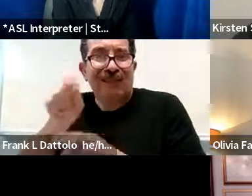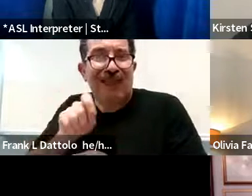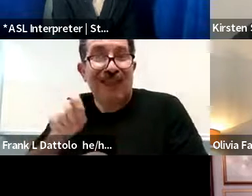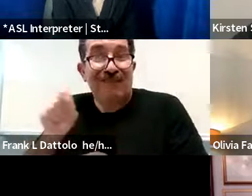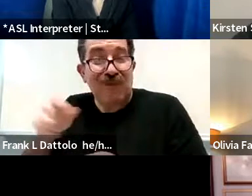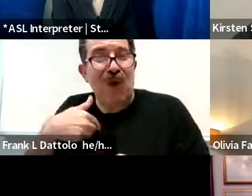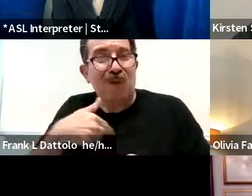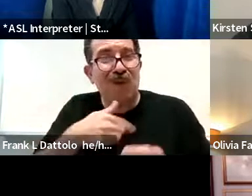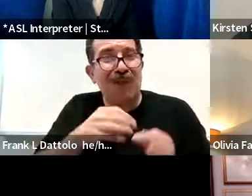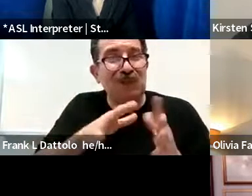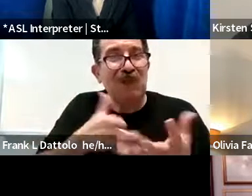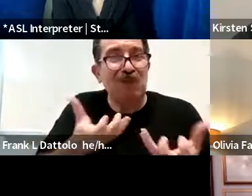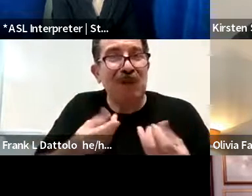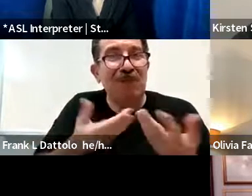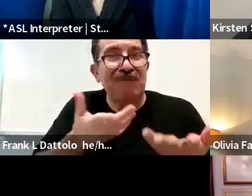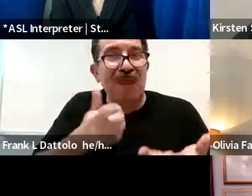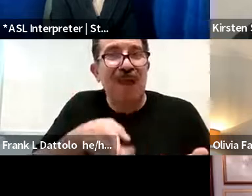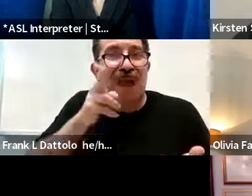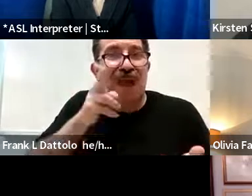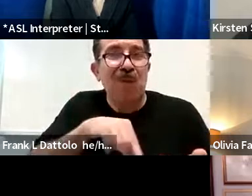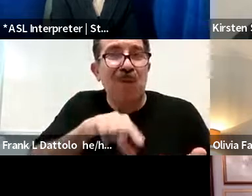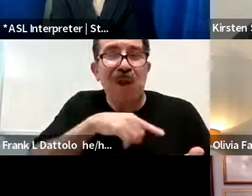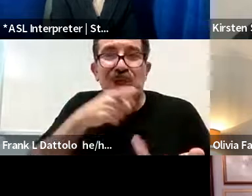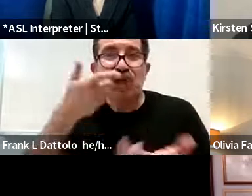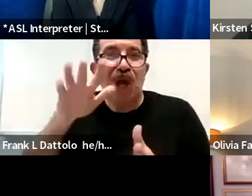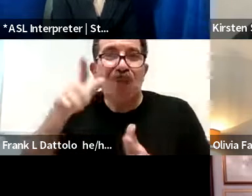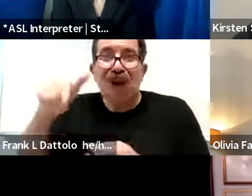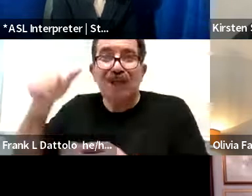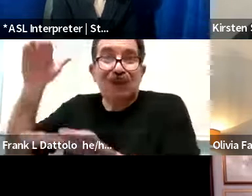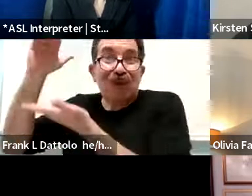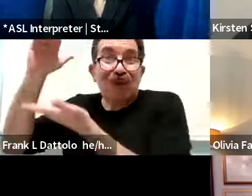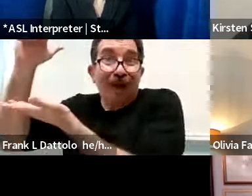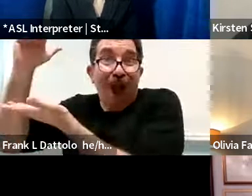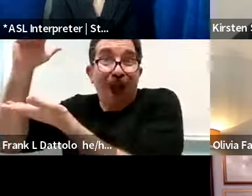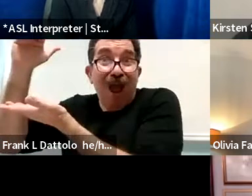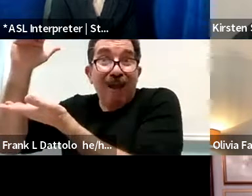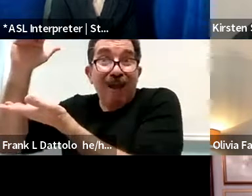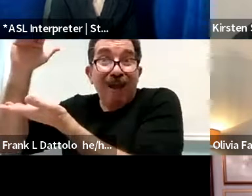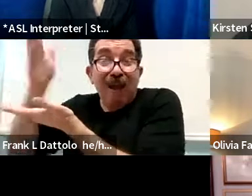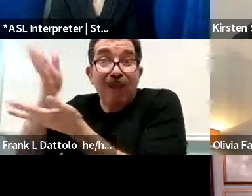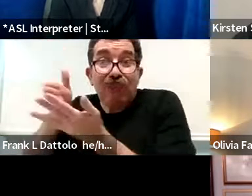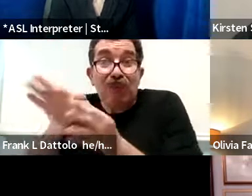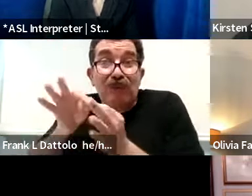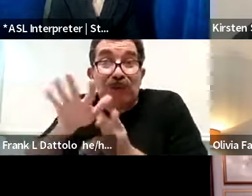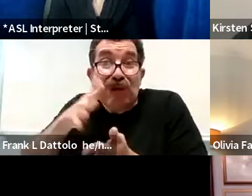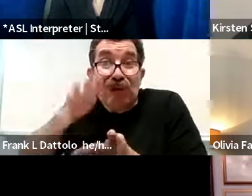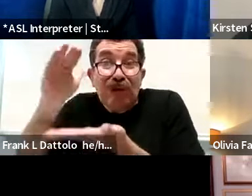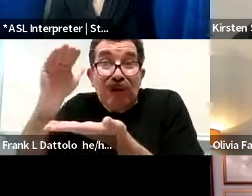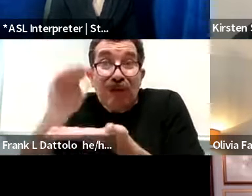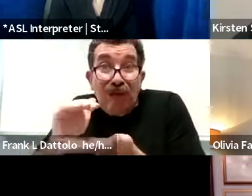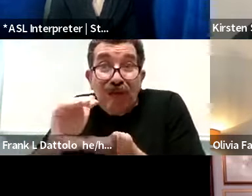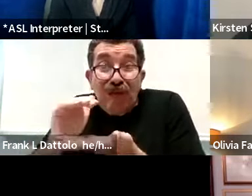because the goal is to provide high quality. If the theater is high quality, you want the interpretation to match it.